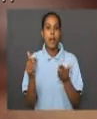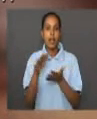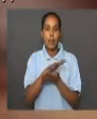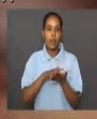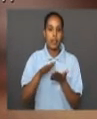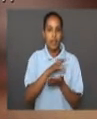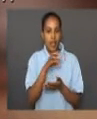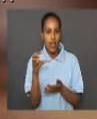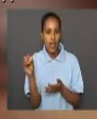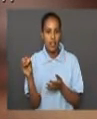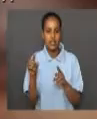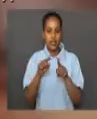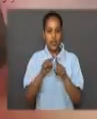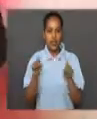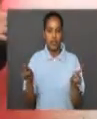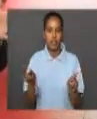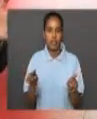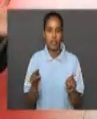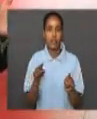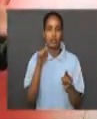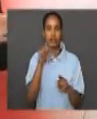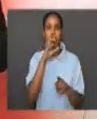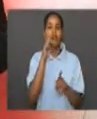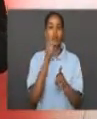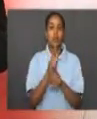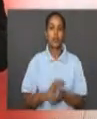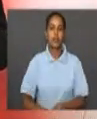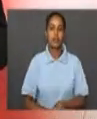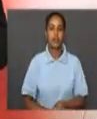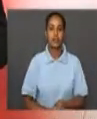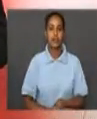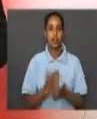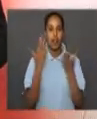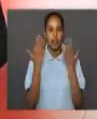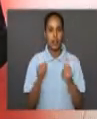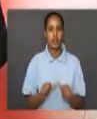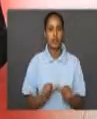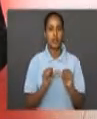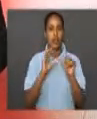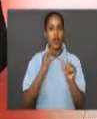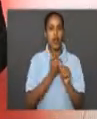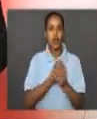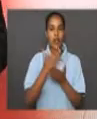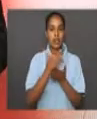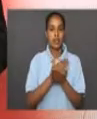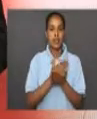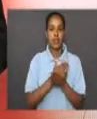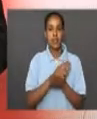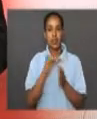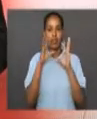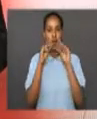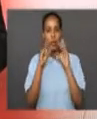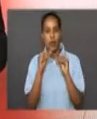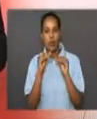amalgamation, and leaching, you are correct. Let us continue our lesson and